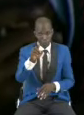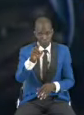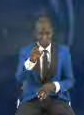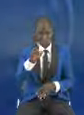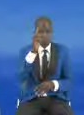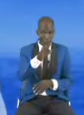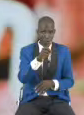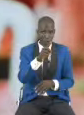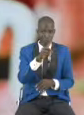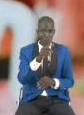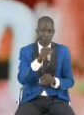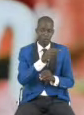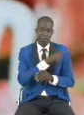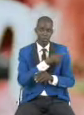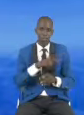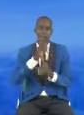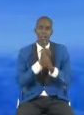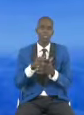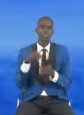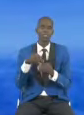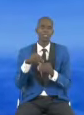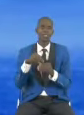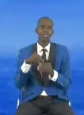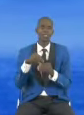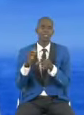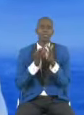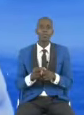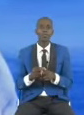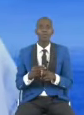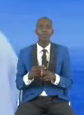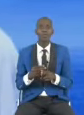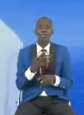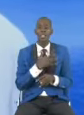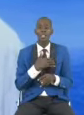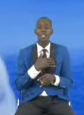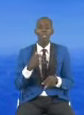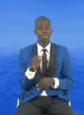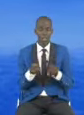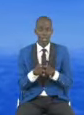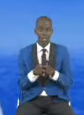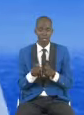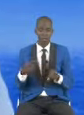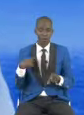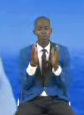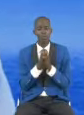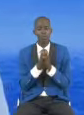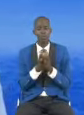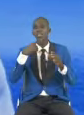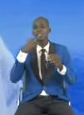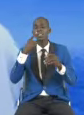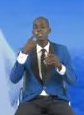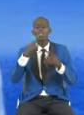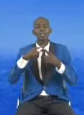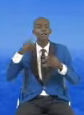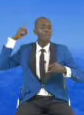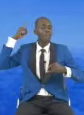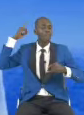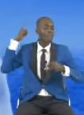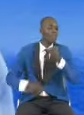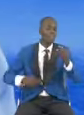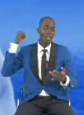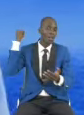will answer. And so, as we prayed and said the final amen,